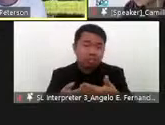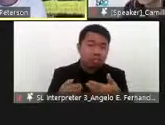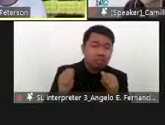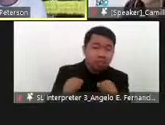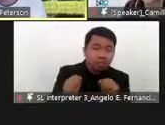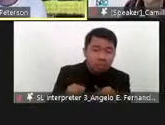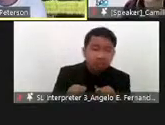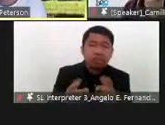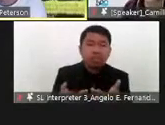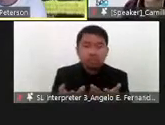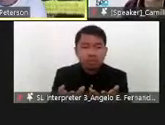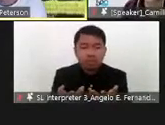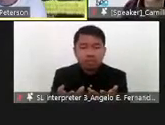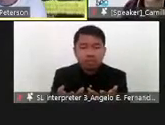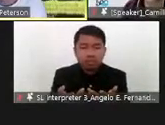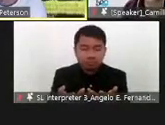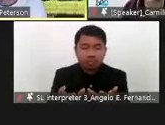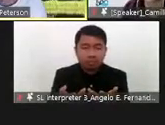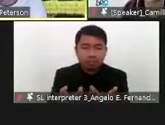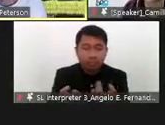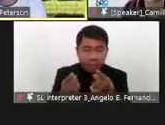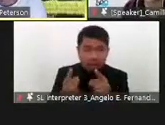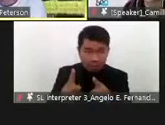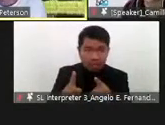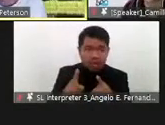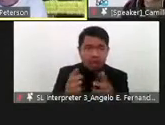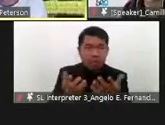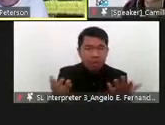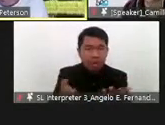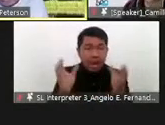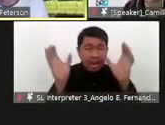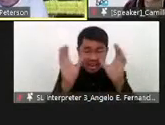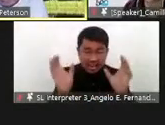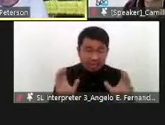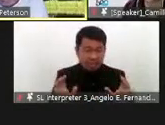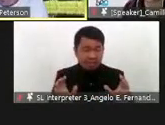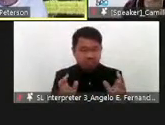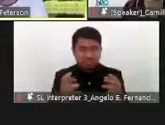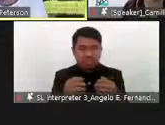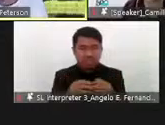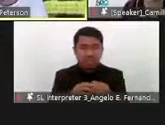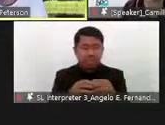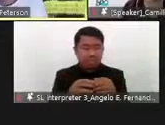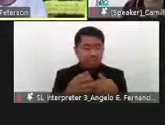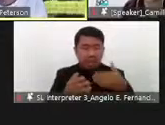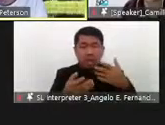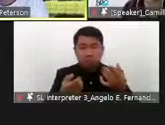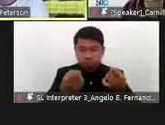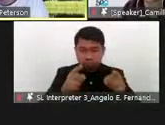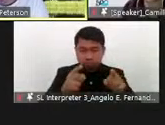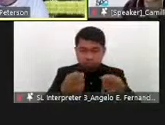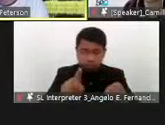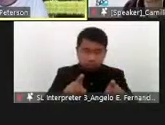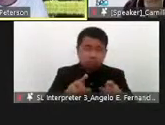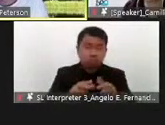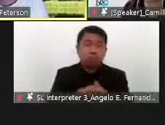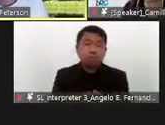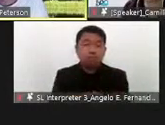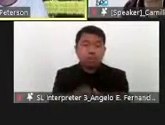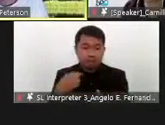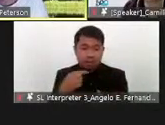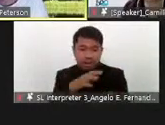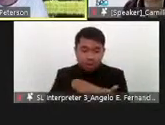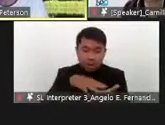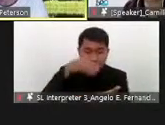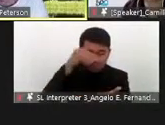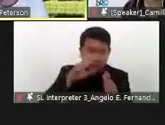could literally stall climate on a dime in a very quick fashion. And I think one other thing that we need to learn from these